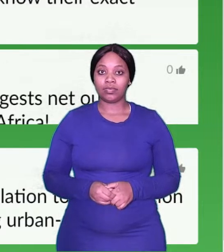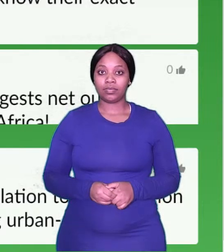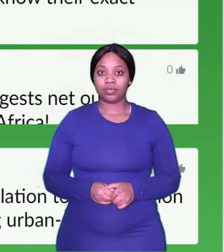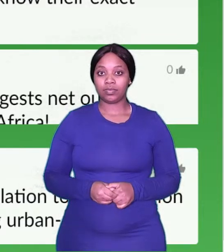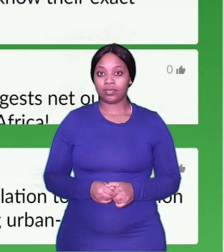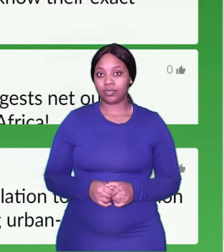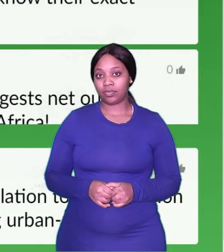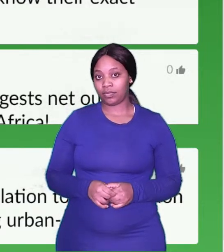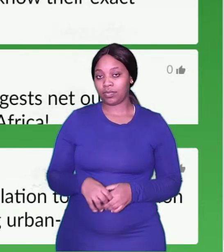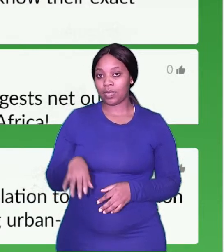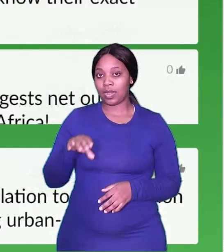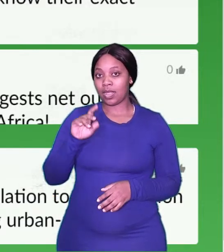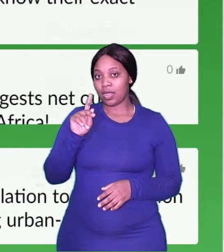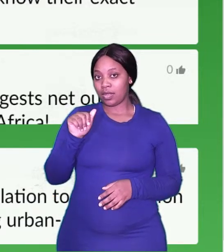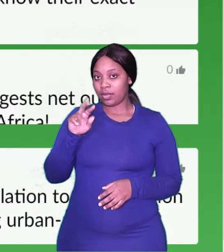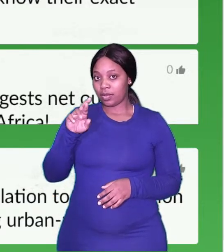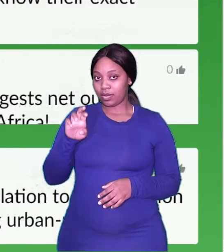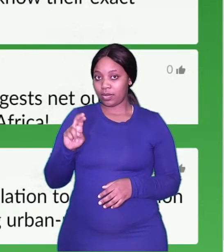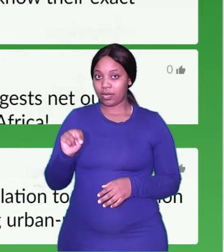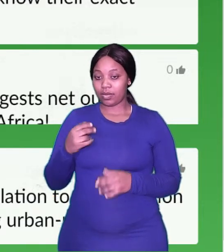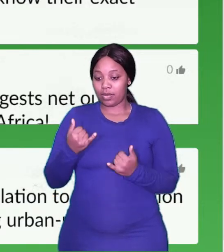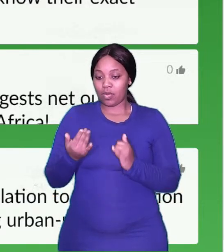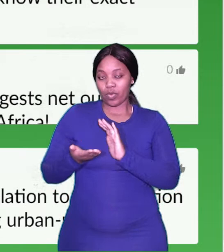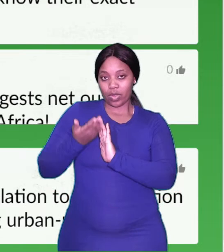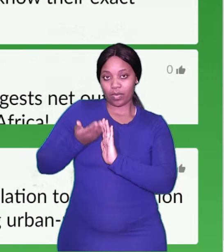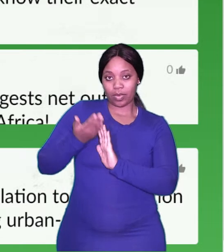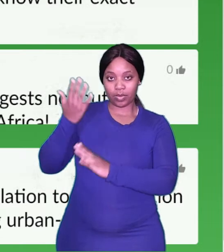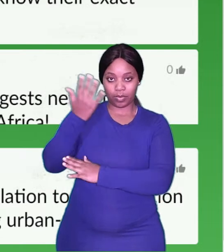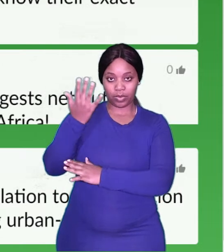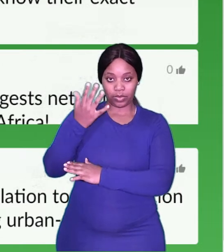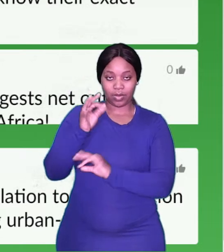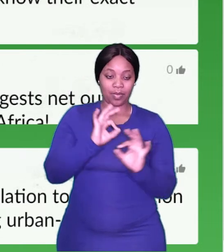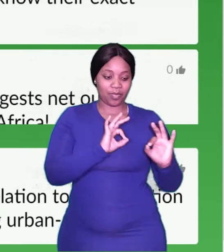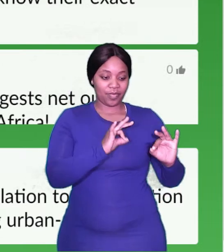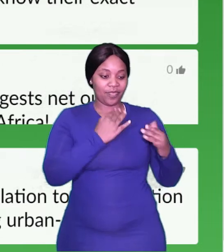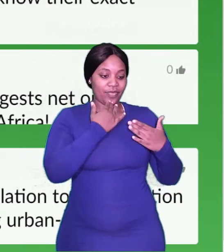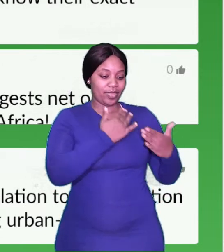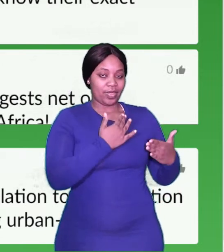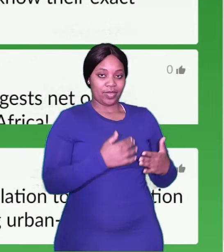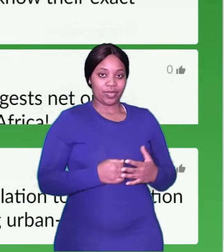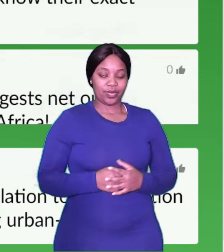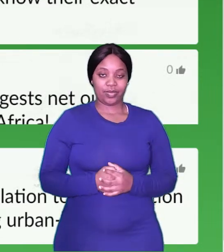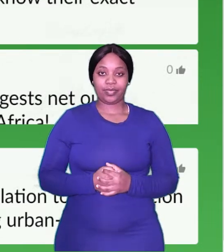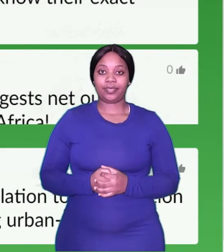Karen, we're uploading the presentation. Perfect, thank you.